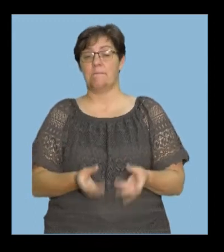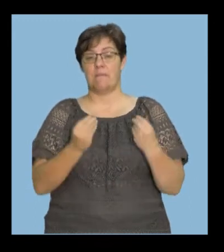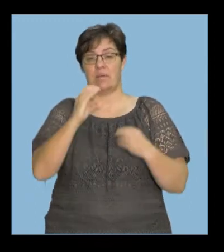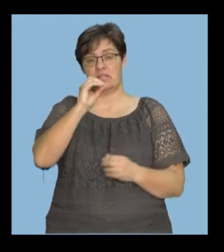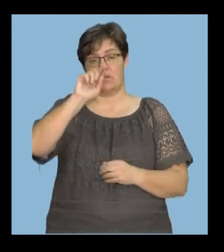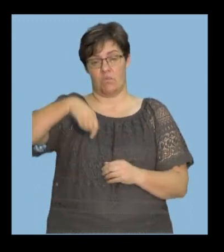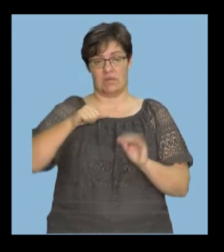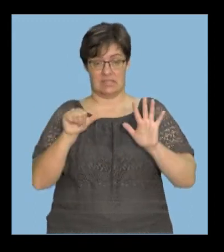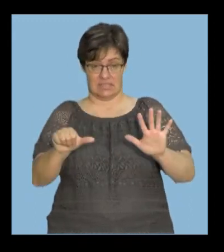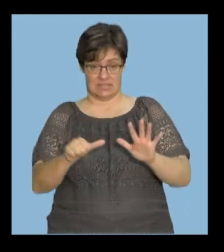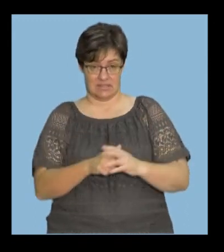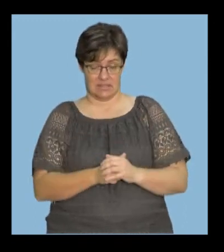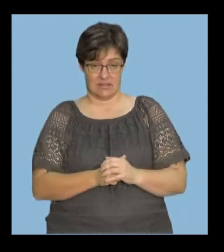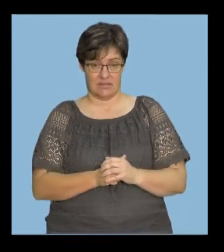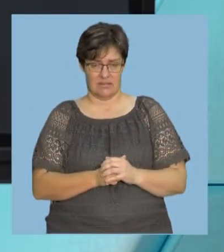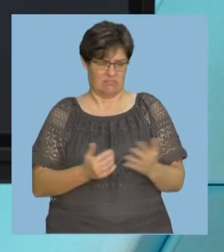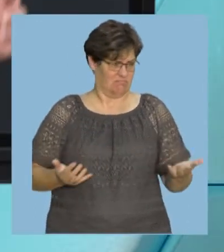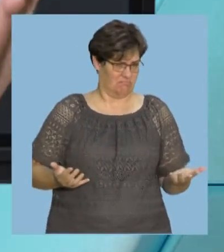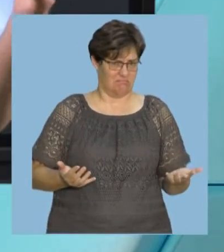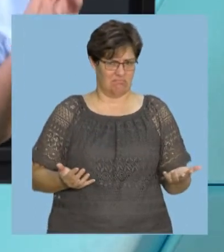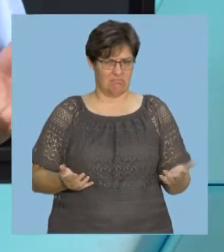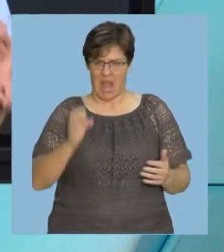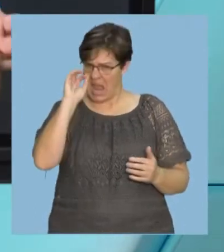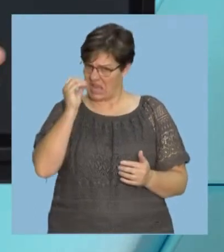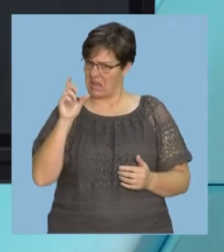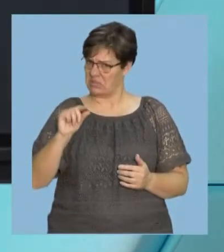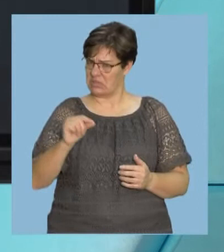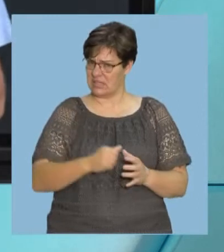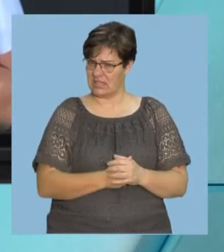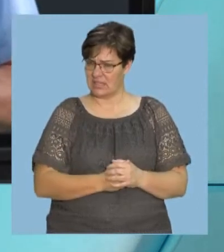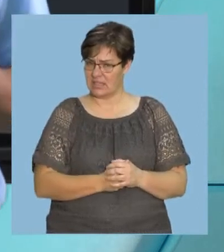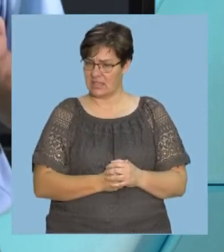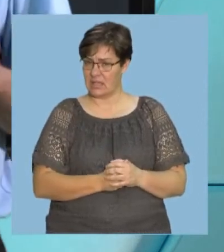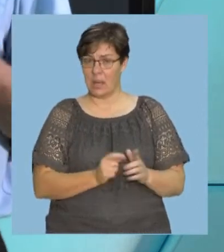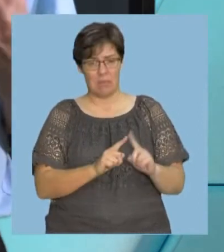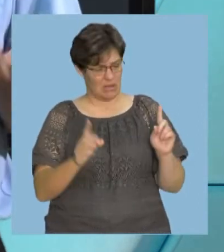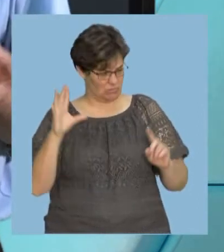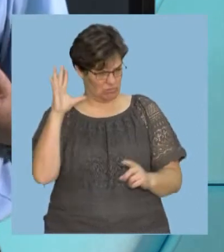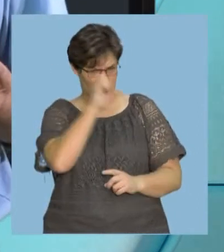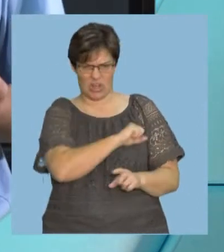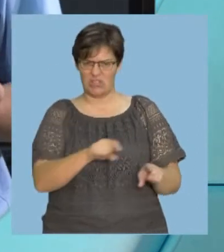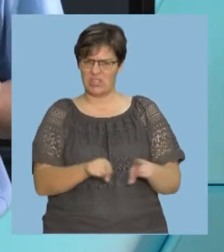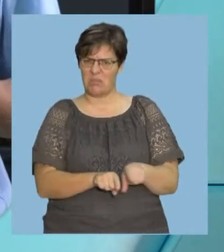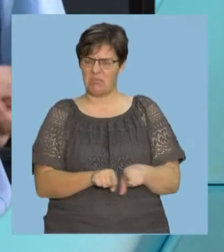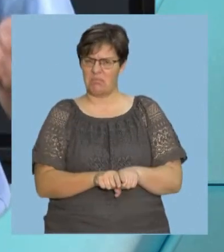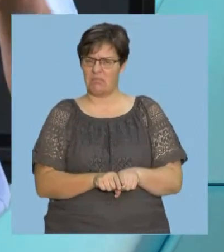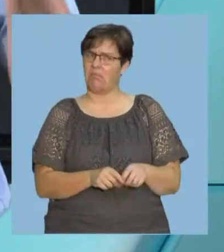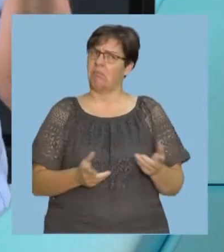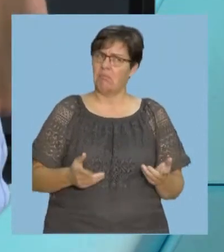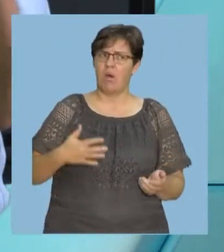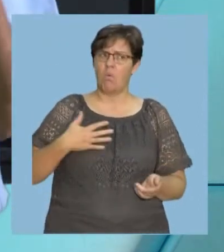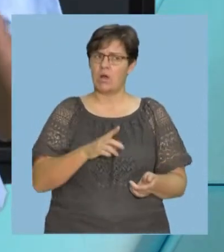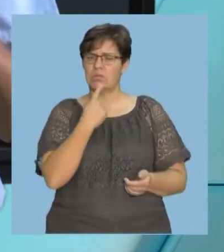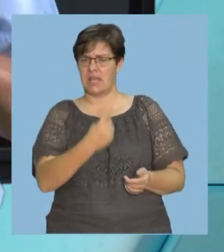number of 0,6. Now guys, that's quite interesting, but it's also quite strange, because if